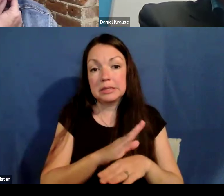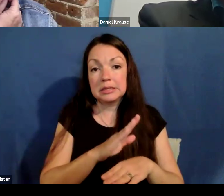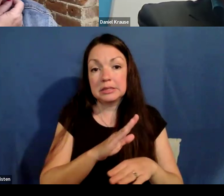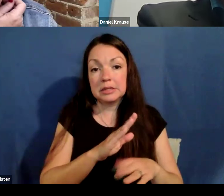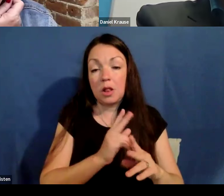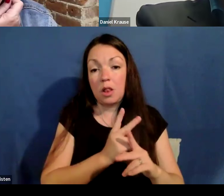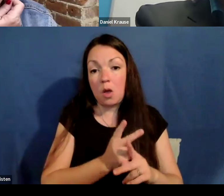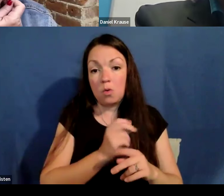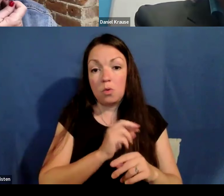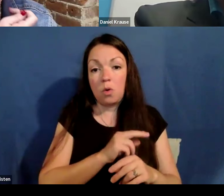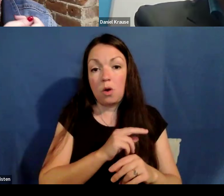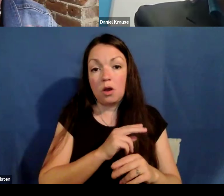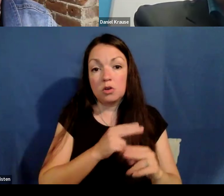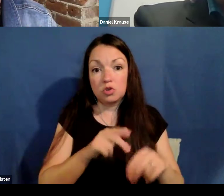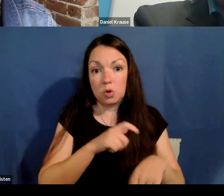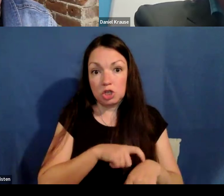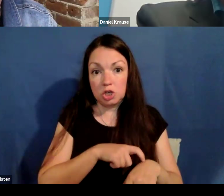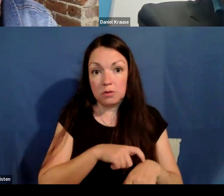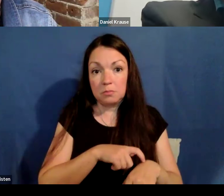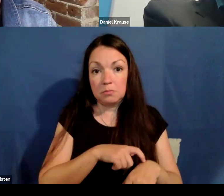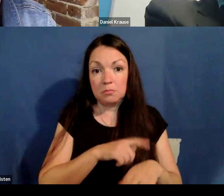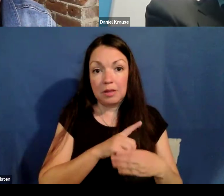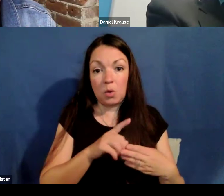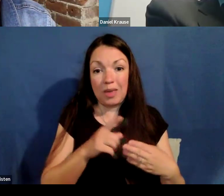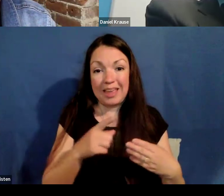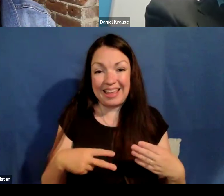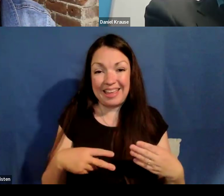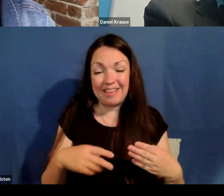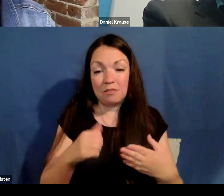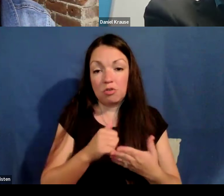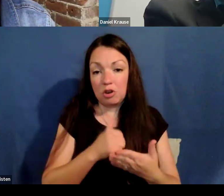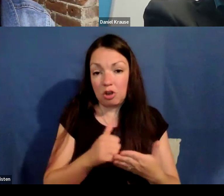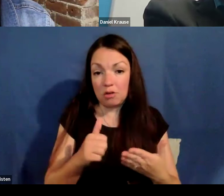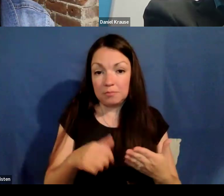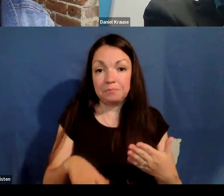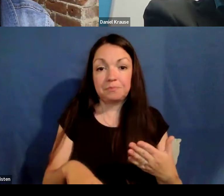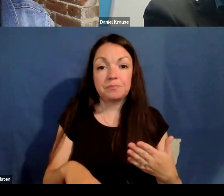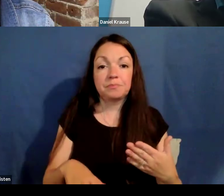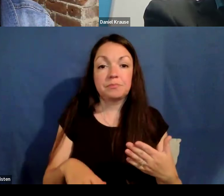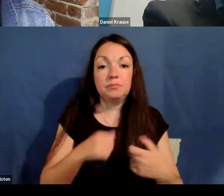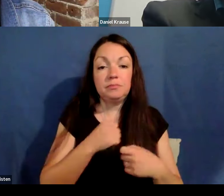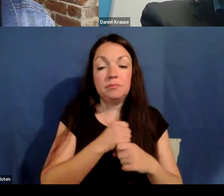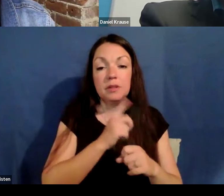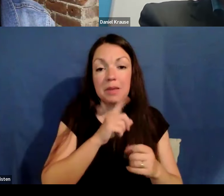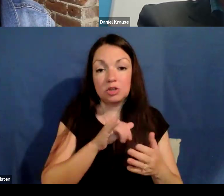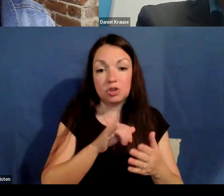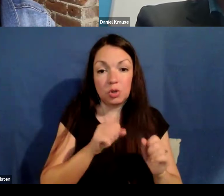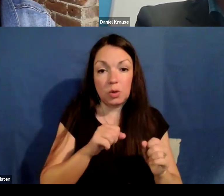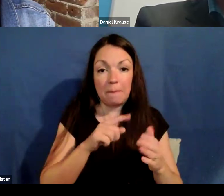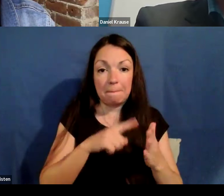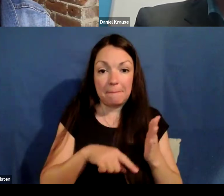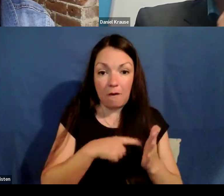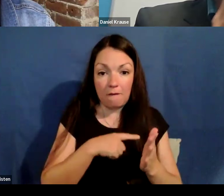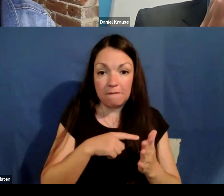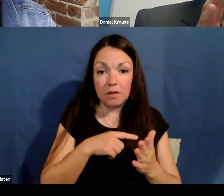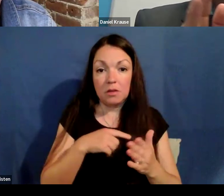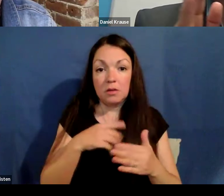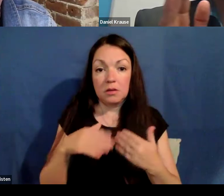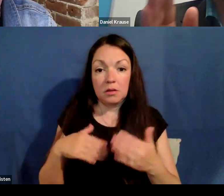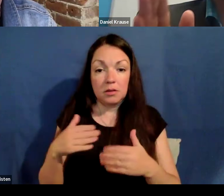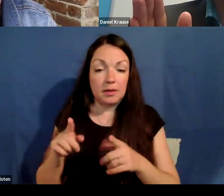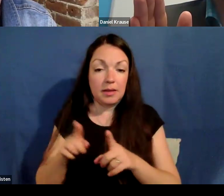loan or short-term, like a week and a half credit card debt, to make sure that that instantaneous hit is able to be paid off as the